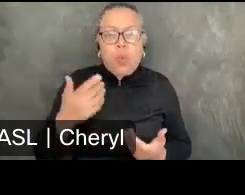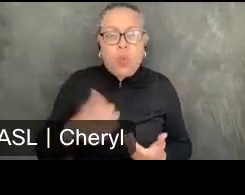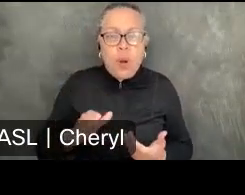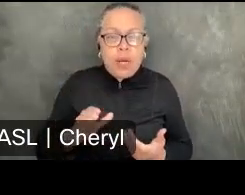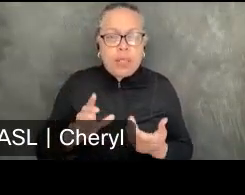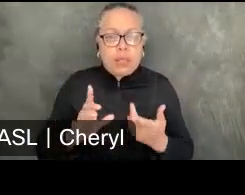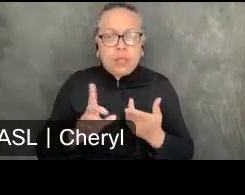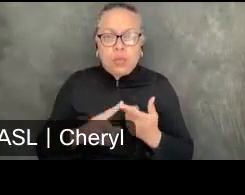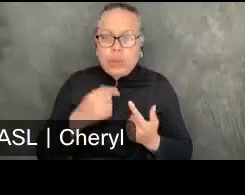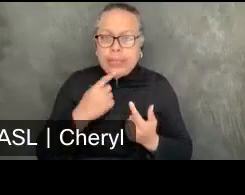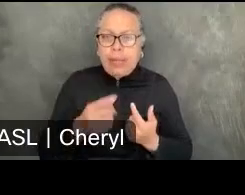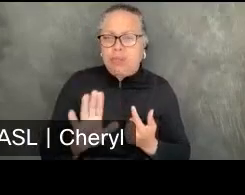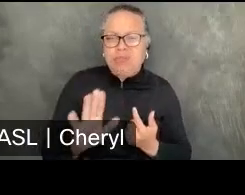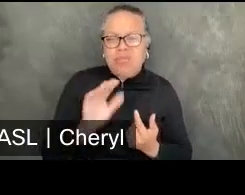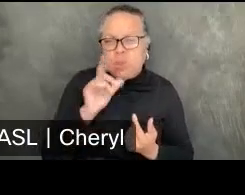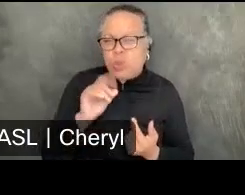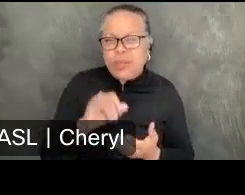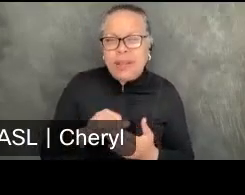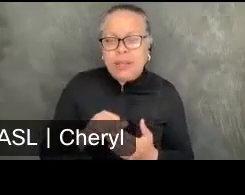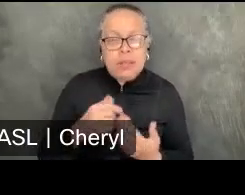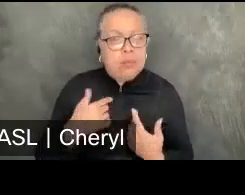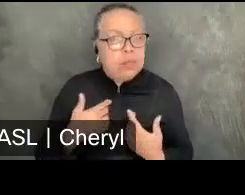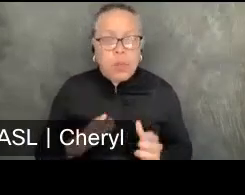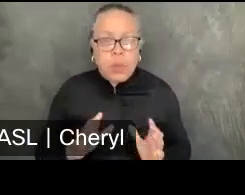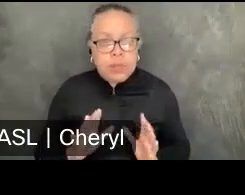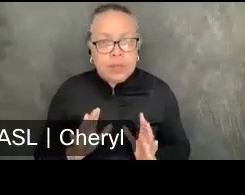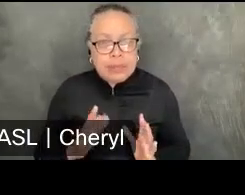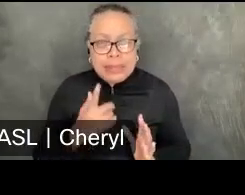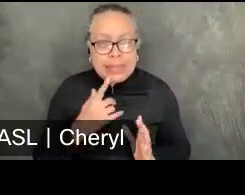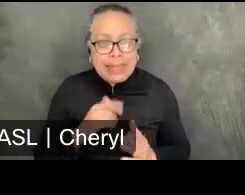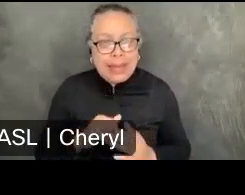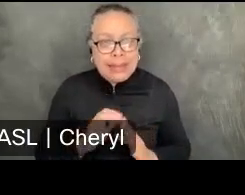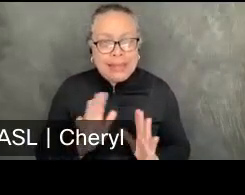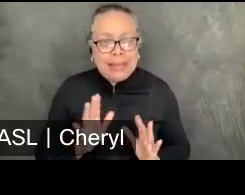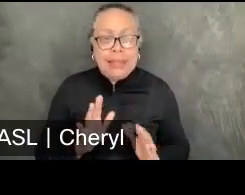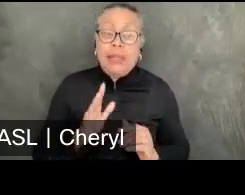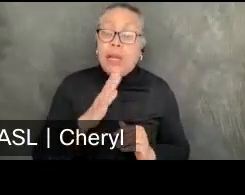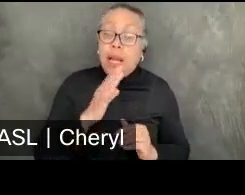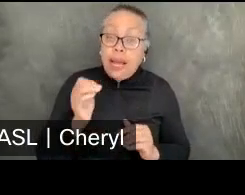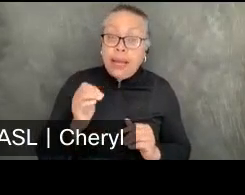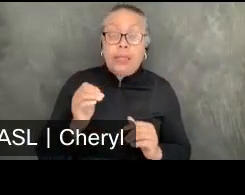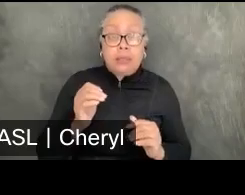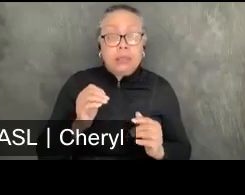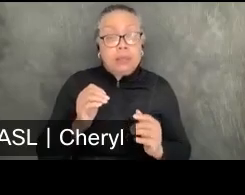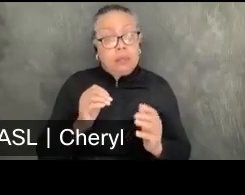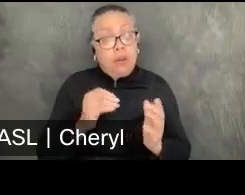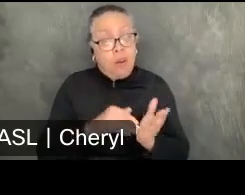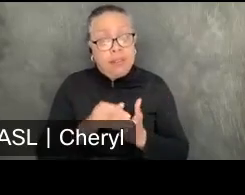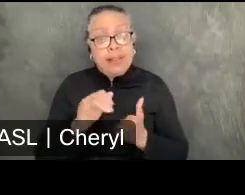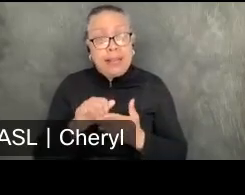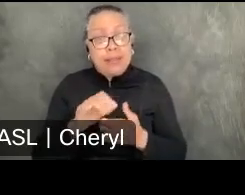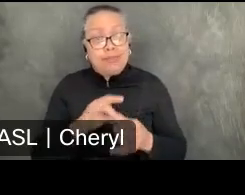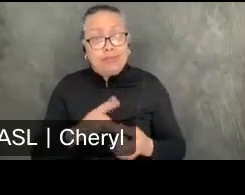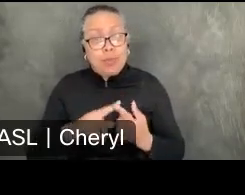reduce that necessary vigilance. And at the same time, many of these also overlap with trauma symptoms that can be